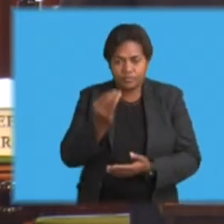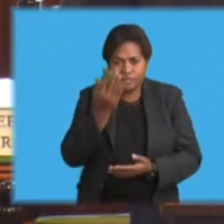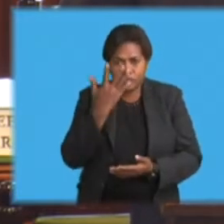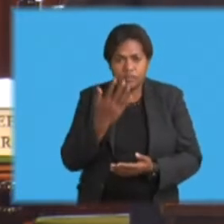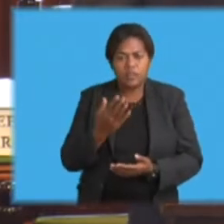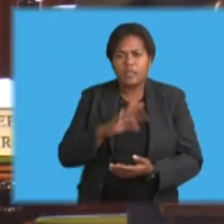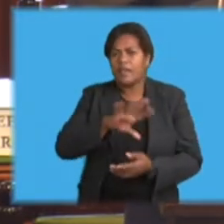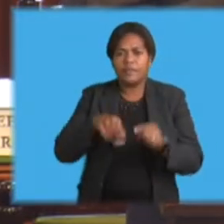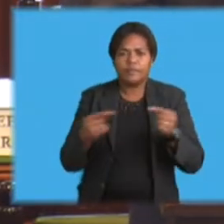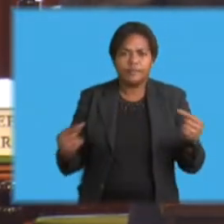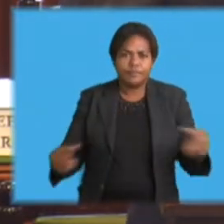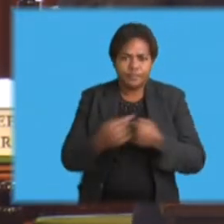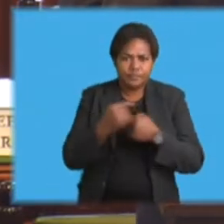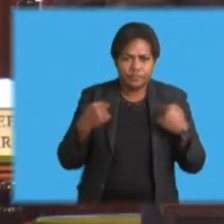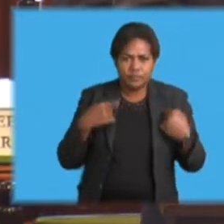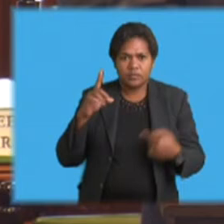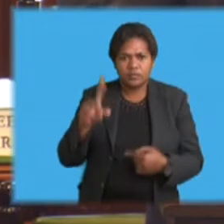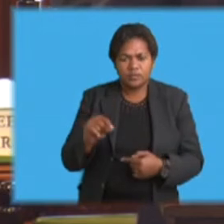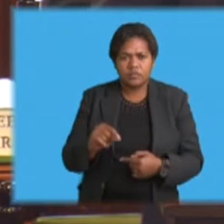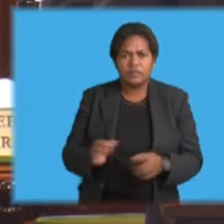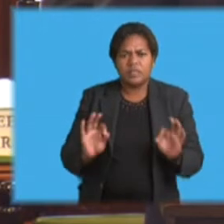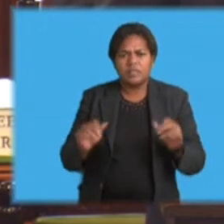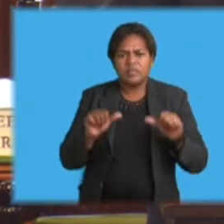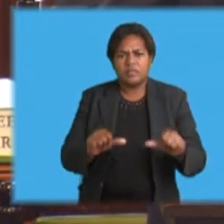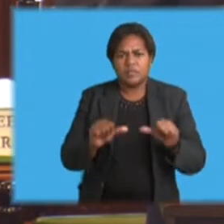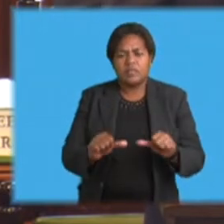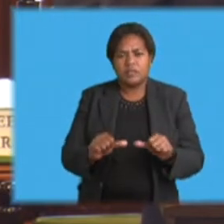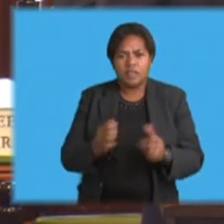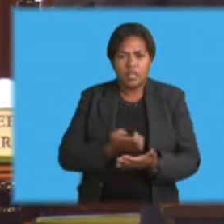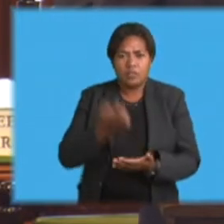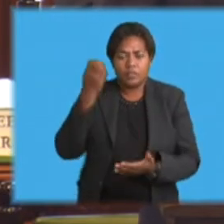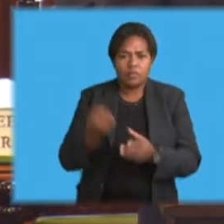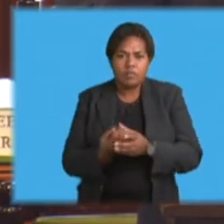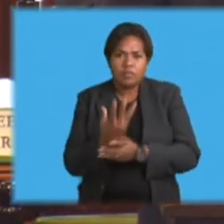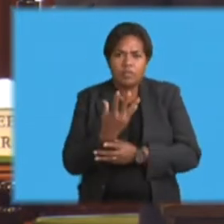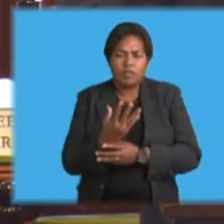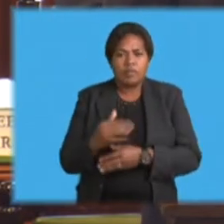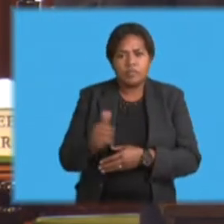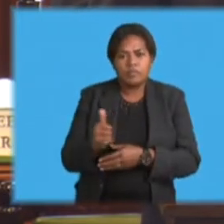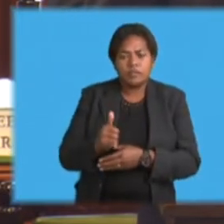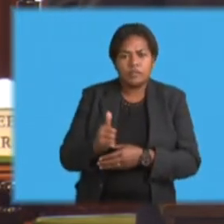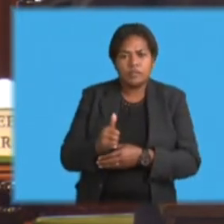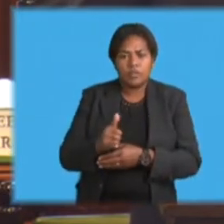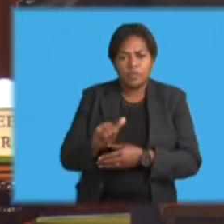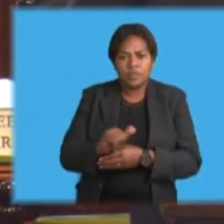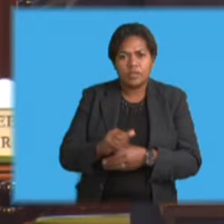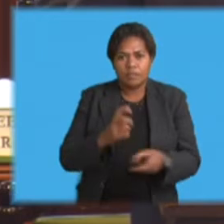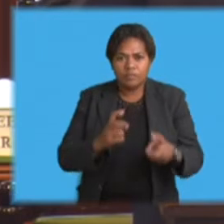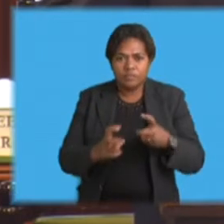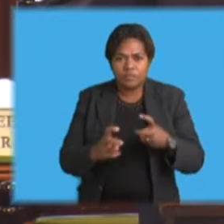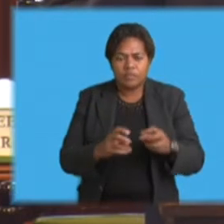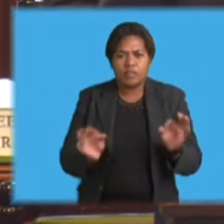we've been doing. Unprecedented consecutive economic growth, which has led to unemployment drop. In